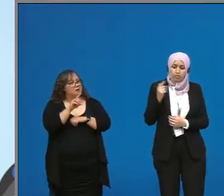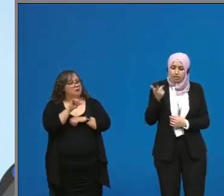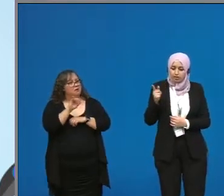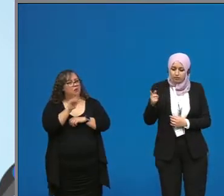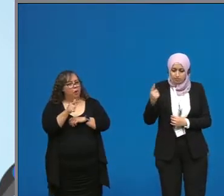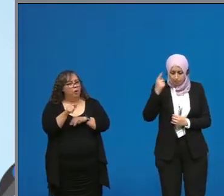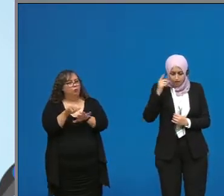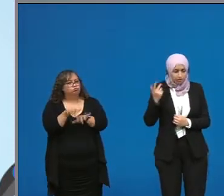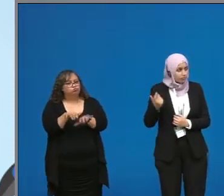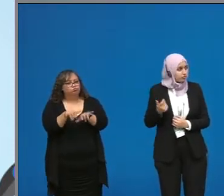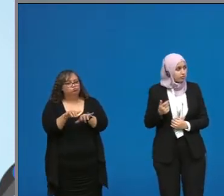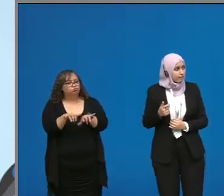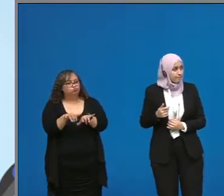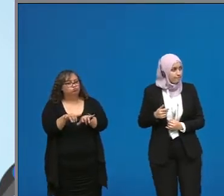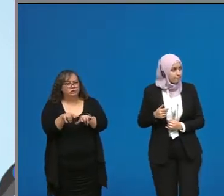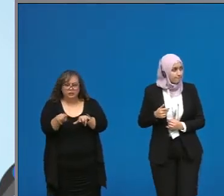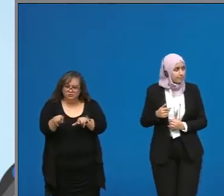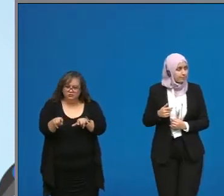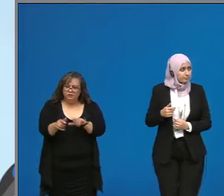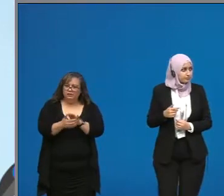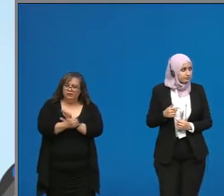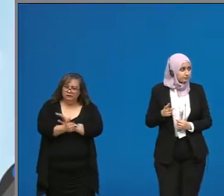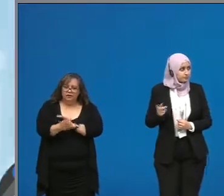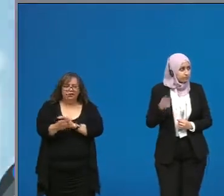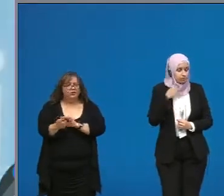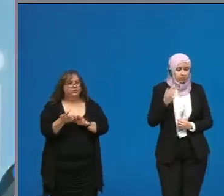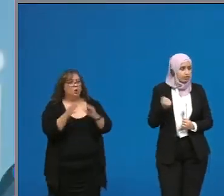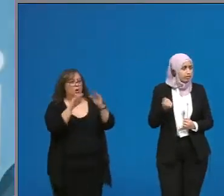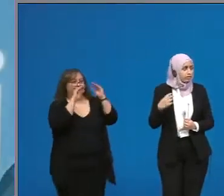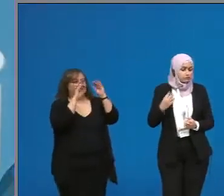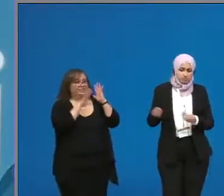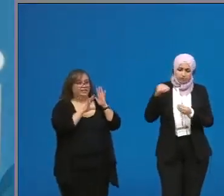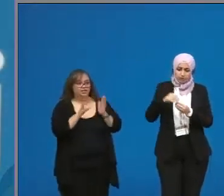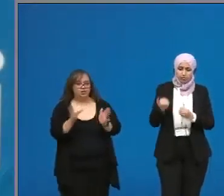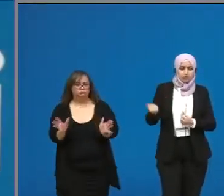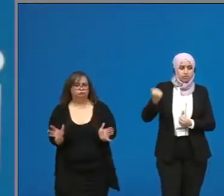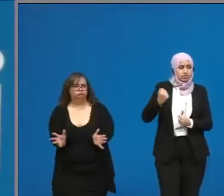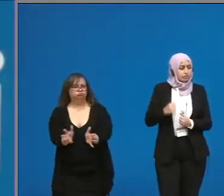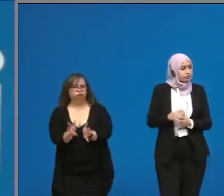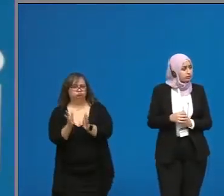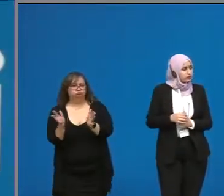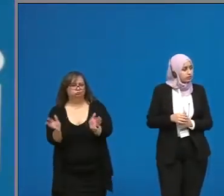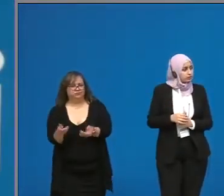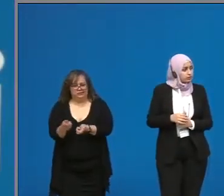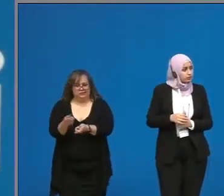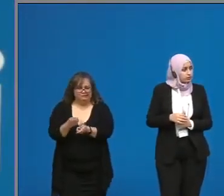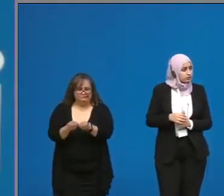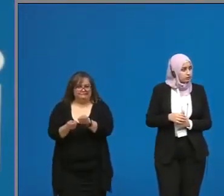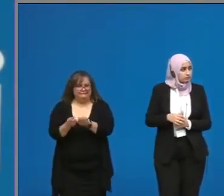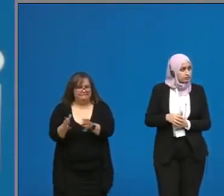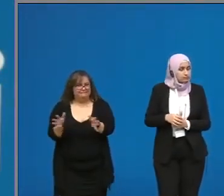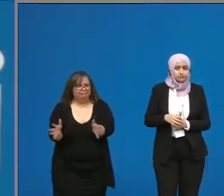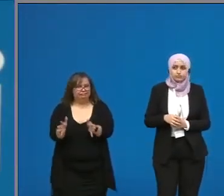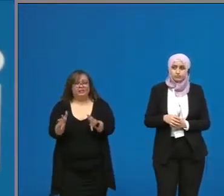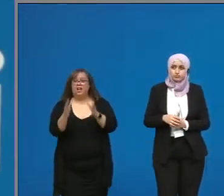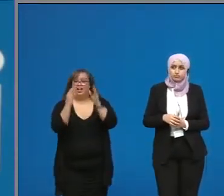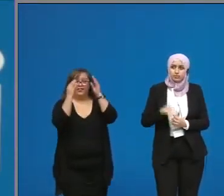they're able to nurture that skill and bring something out of it. So a teacher of his, I believe, was heavily involved with the deaf